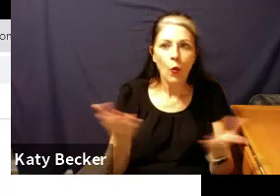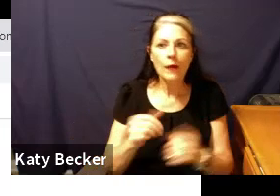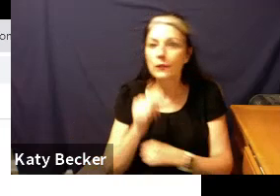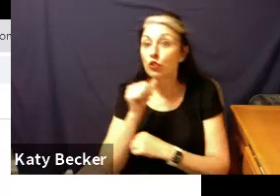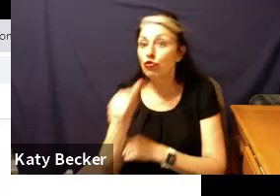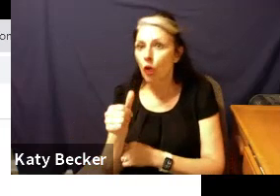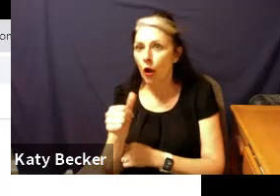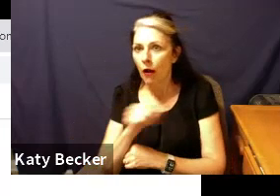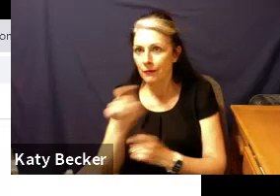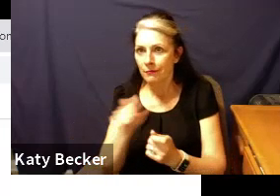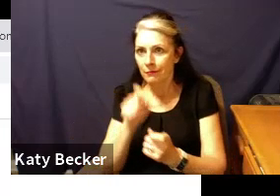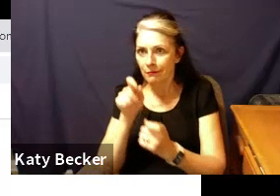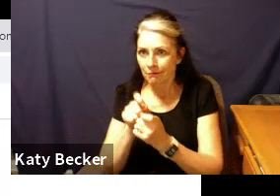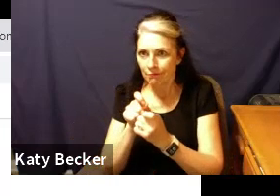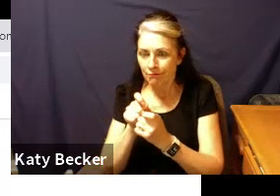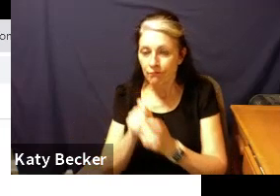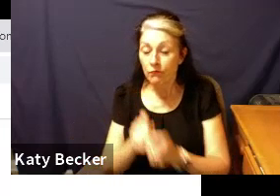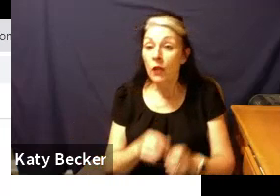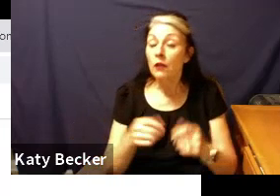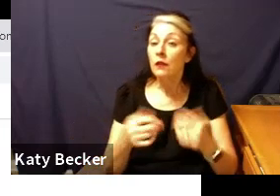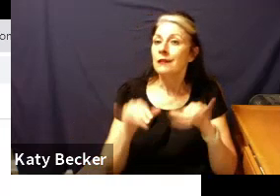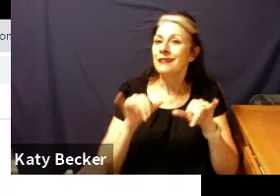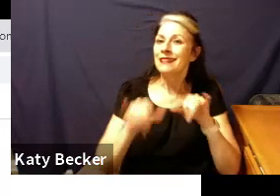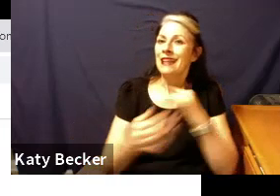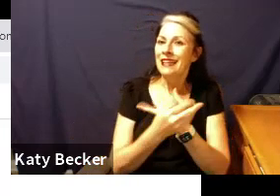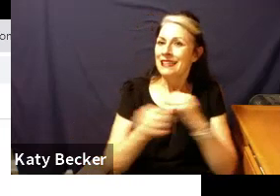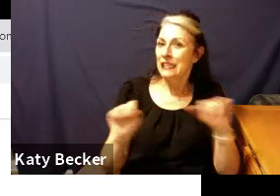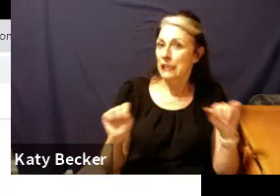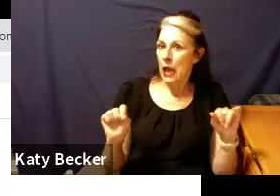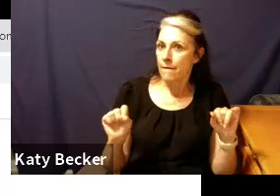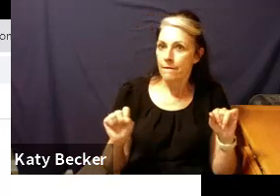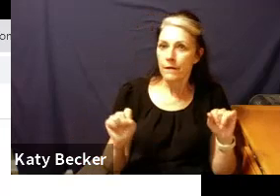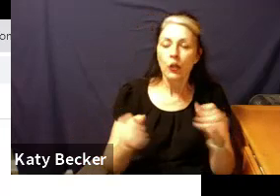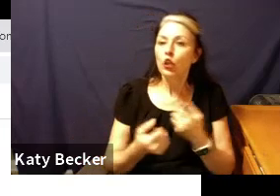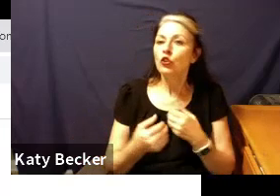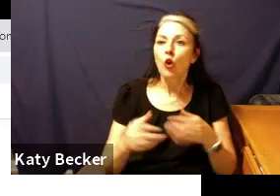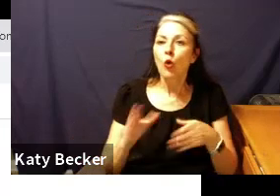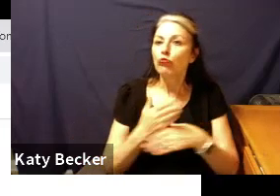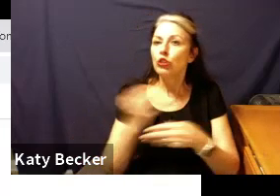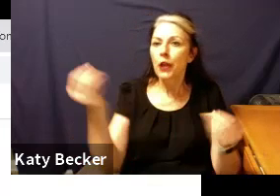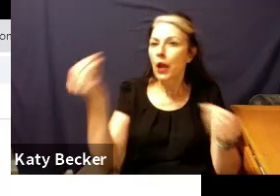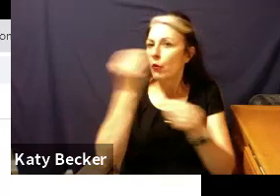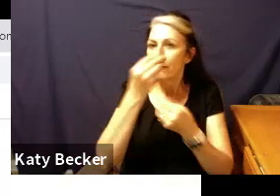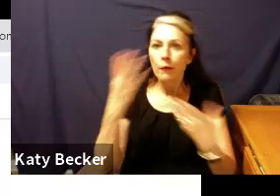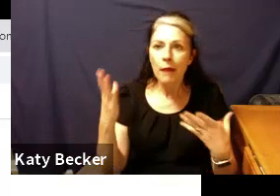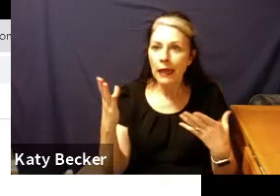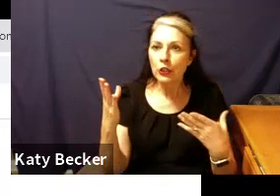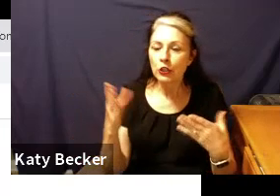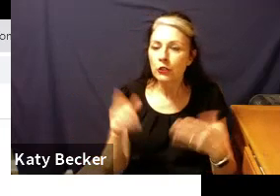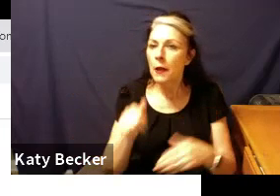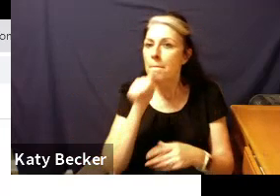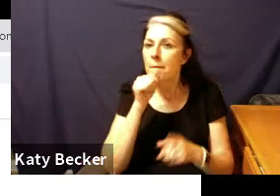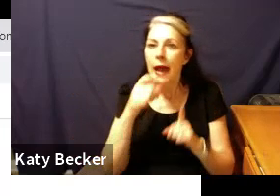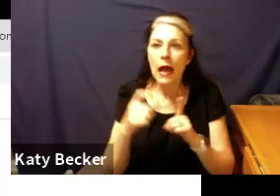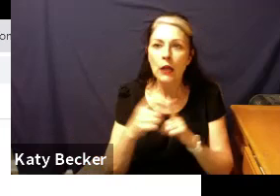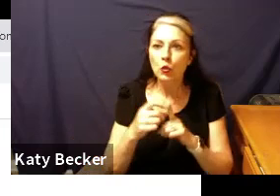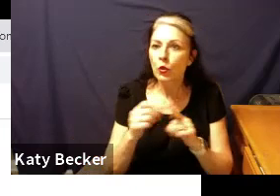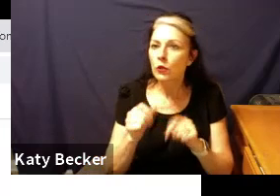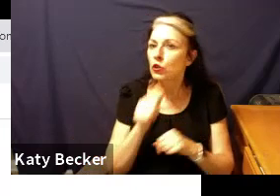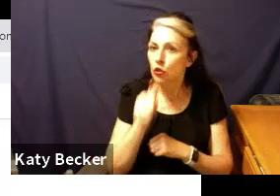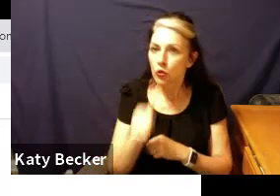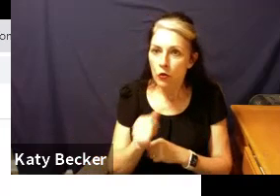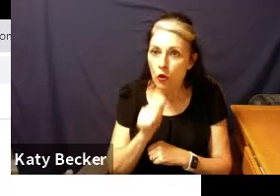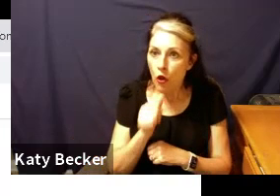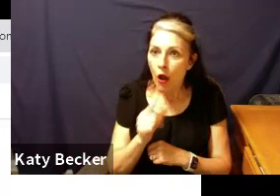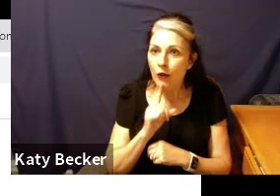also talk about keeping them safe and being safe, not sharing information, not sharing passwords, and really trying